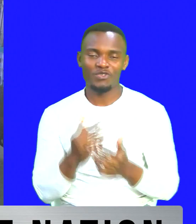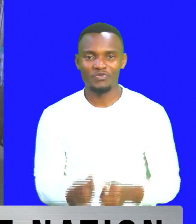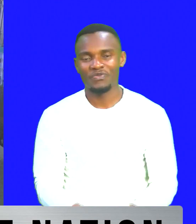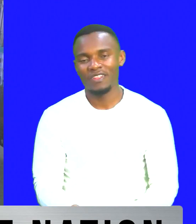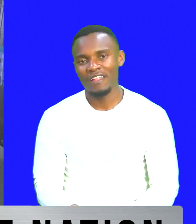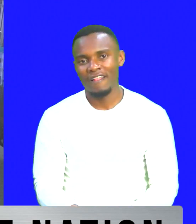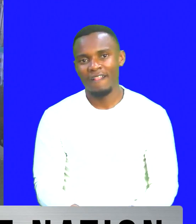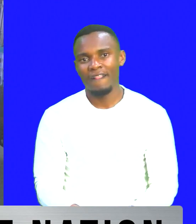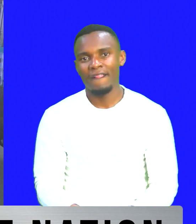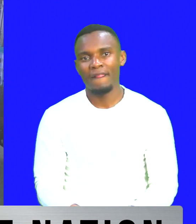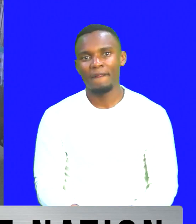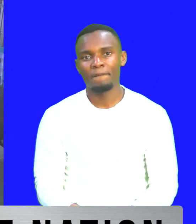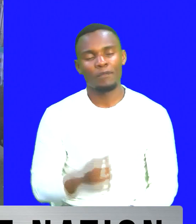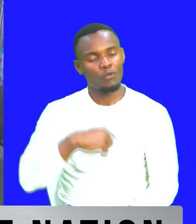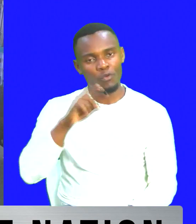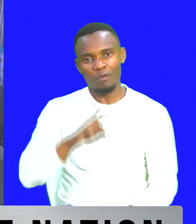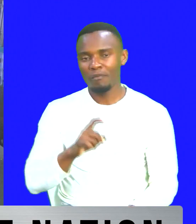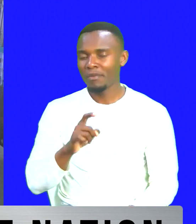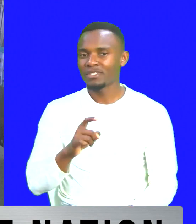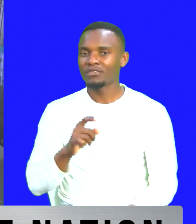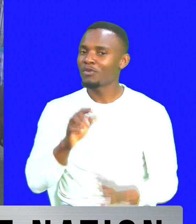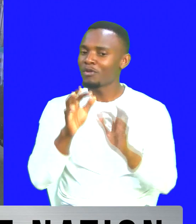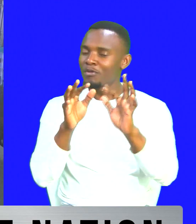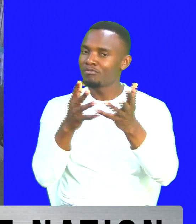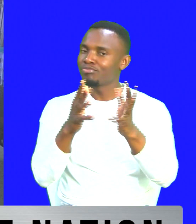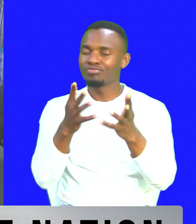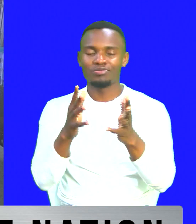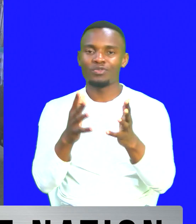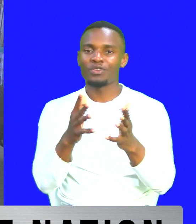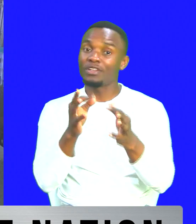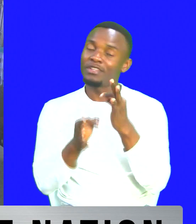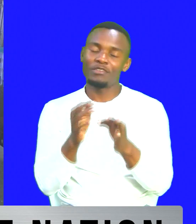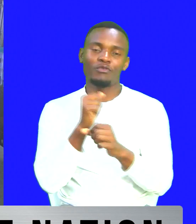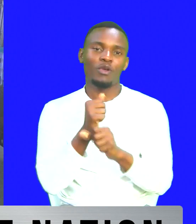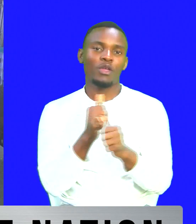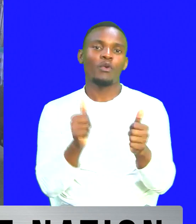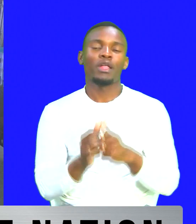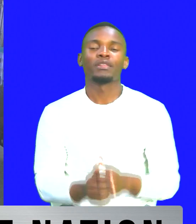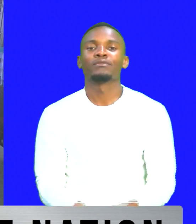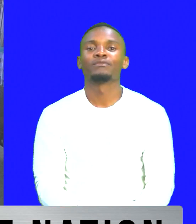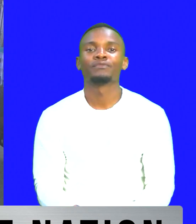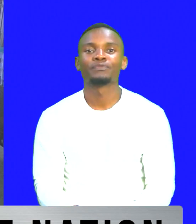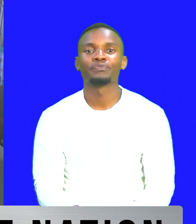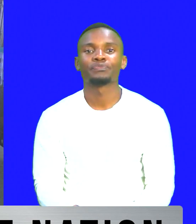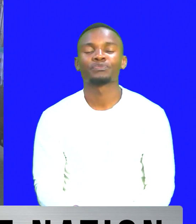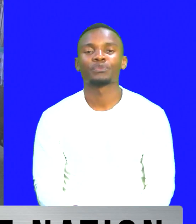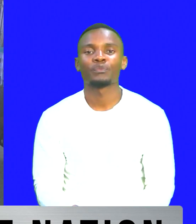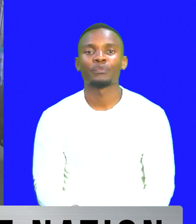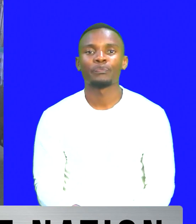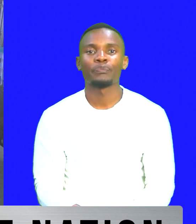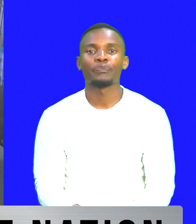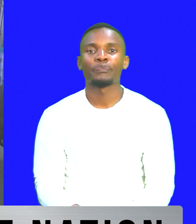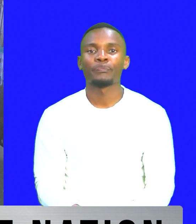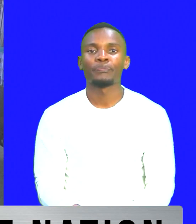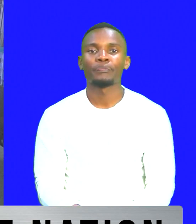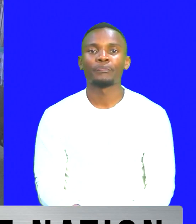Right. I think we need to give due where it Let me deserves. be the devil's advocate here. Right. Proceed. So this thing of